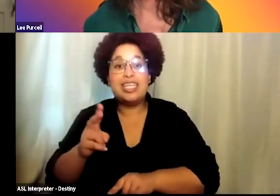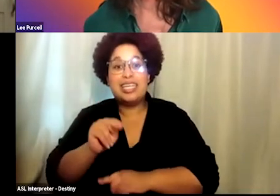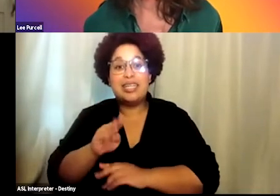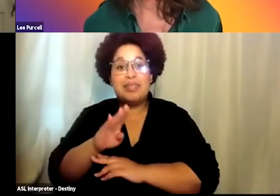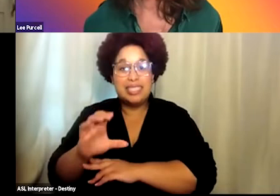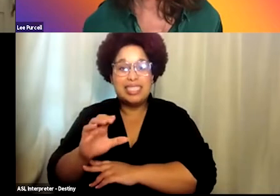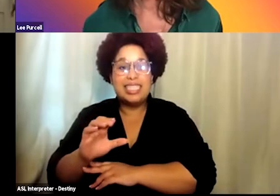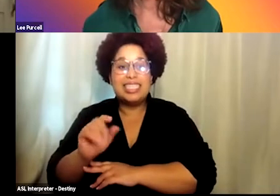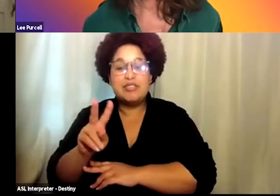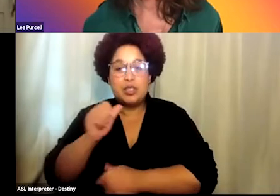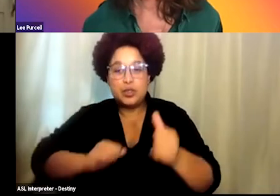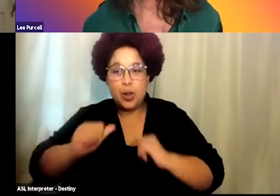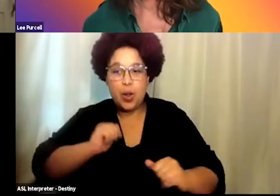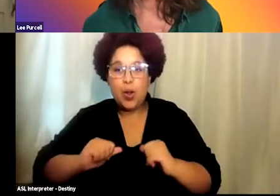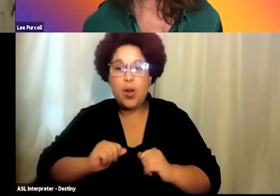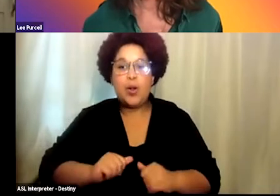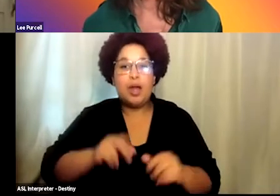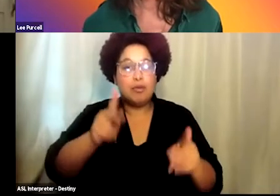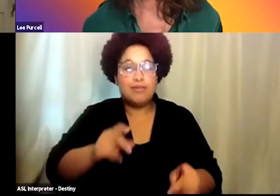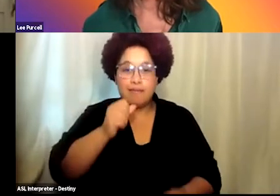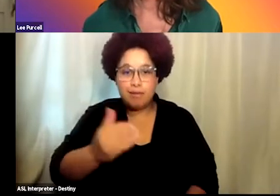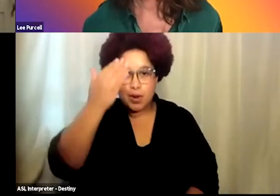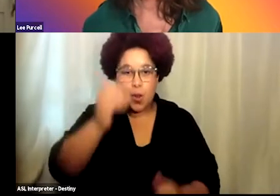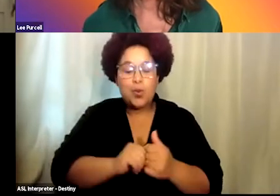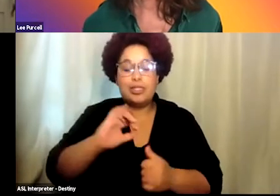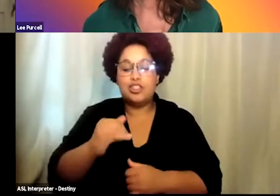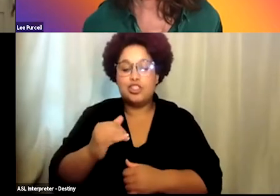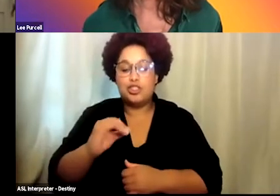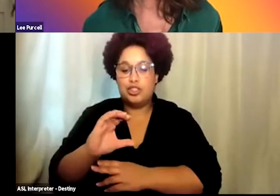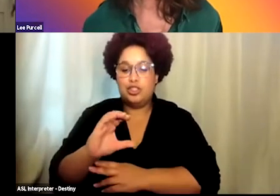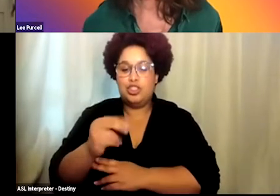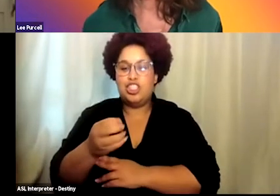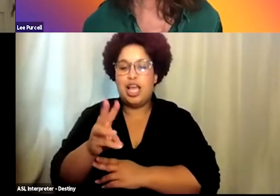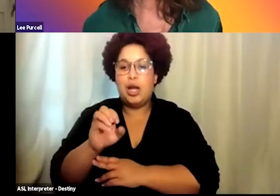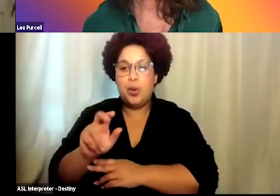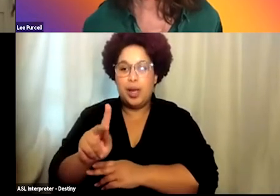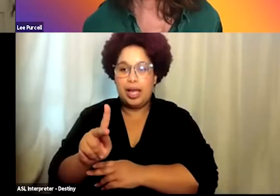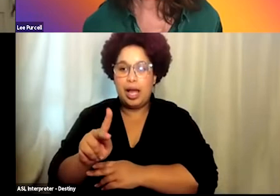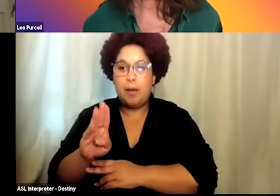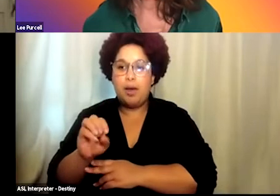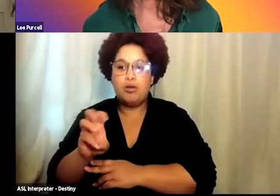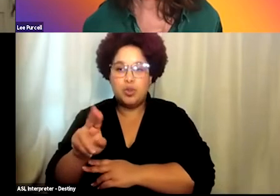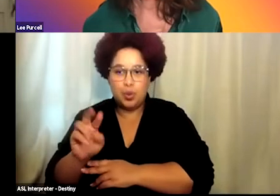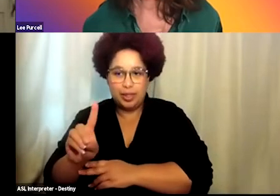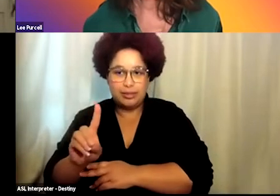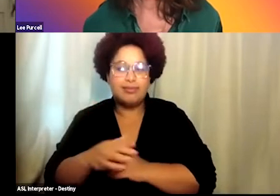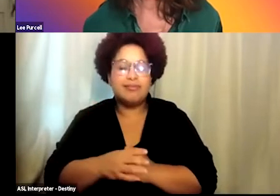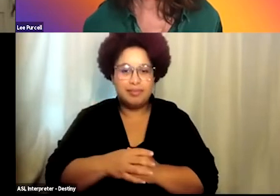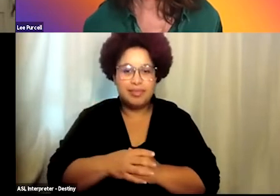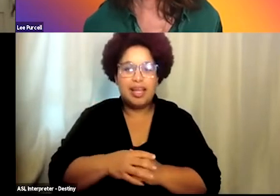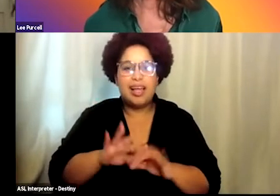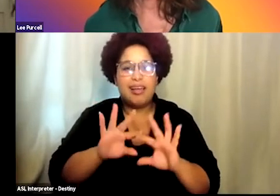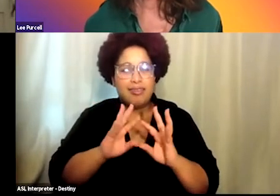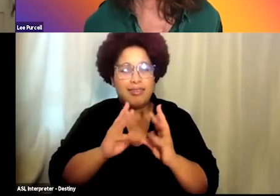NBC TV primetime series Persons Unknown with Chadwick Boseman, created by Oscar winner Christopher McQuarrie. Fans